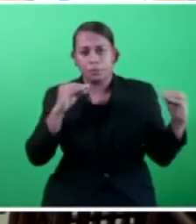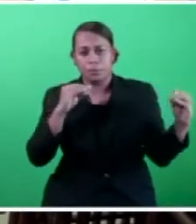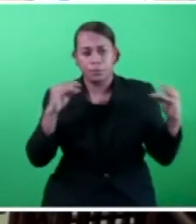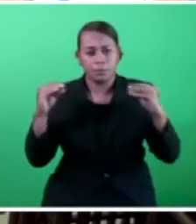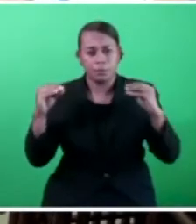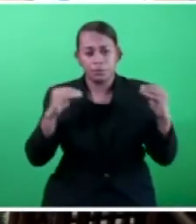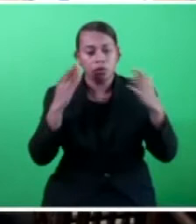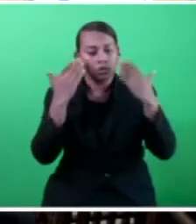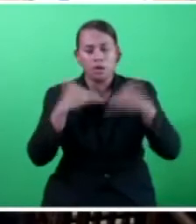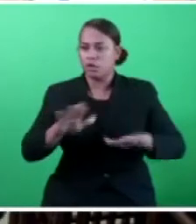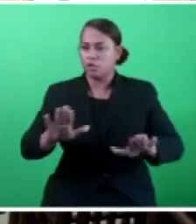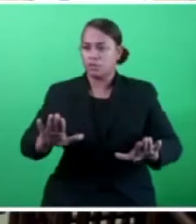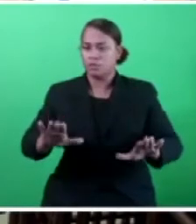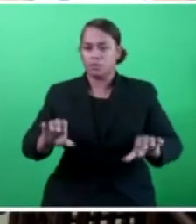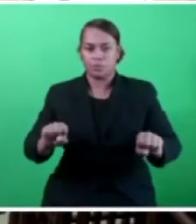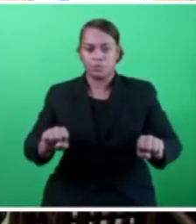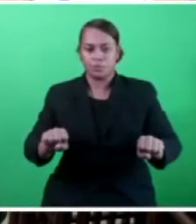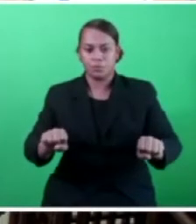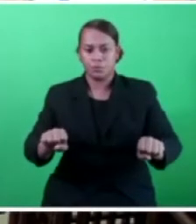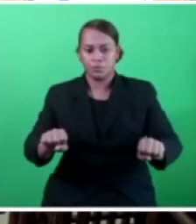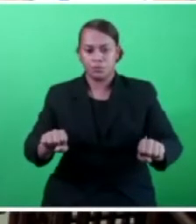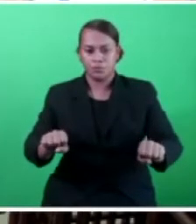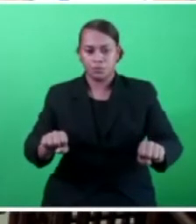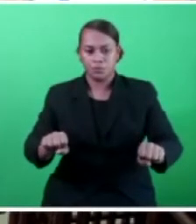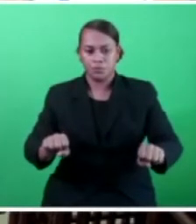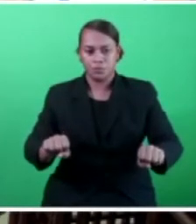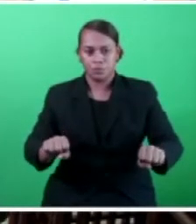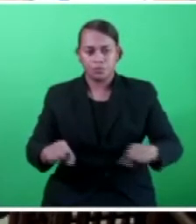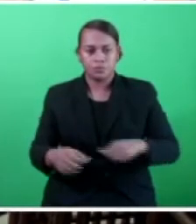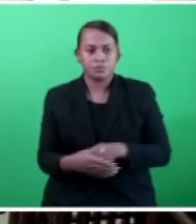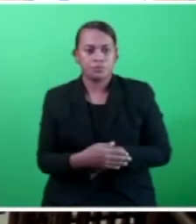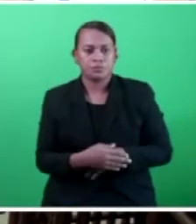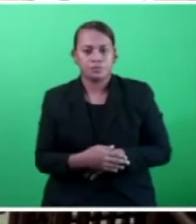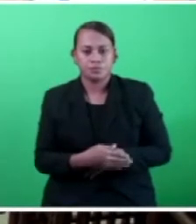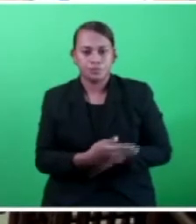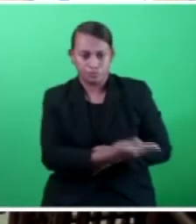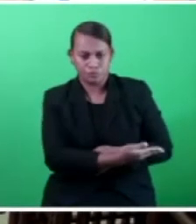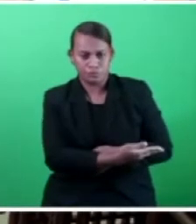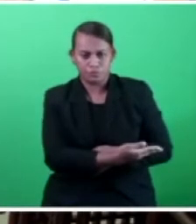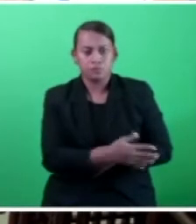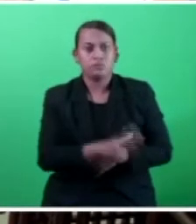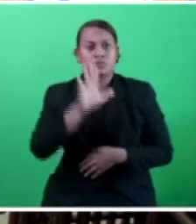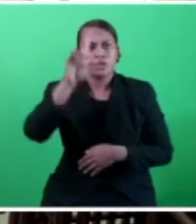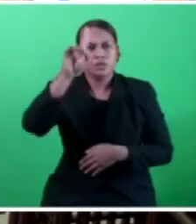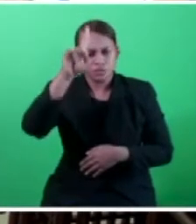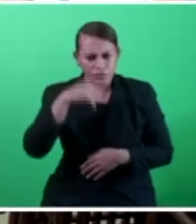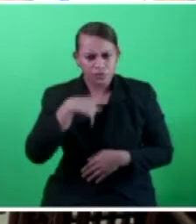Mr. Speaker, sir, we are concerned that the Honourable Minister is